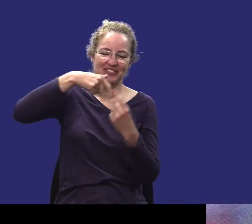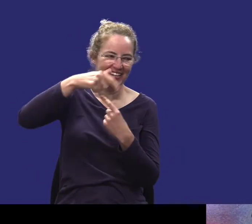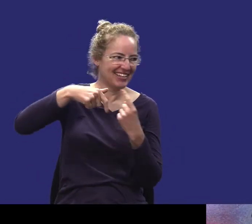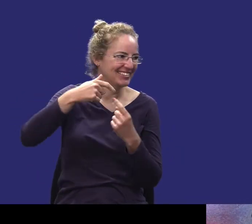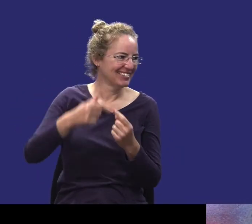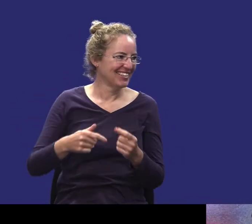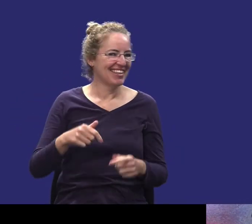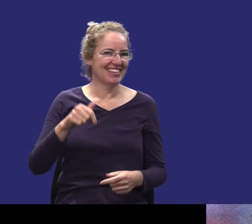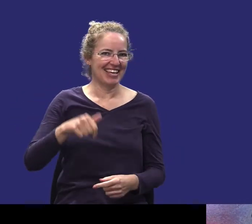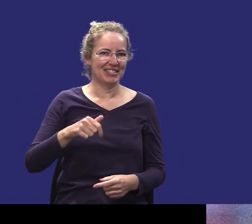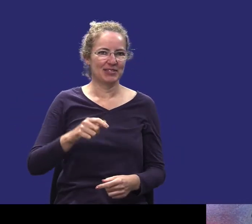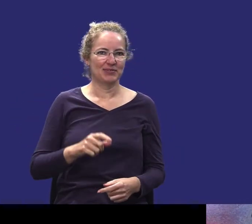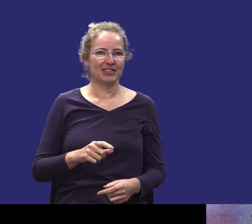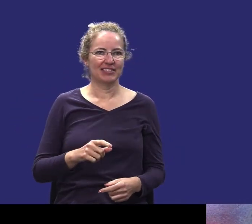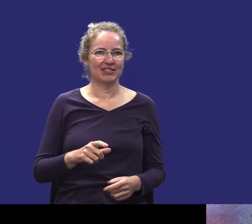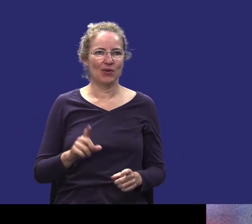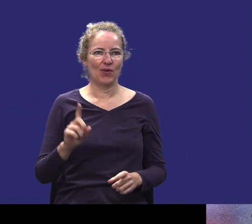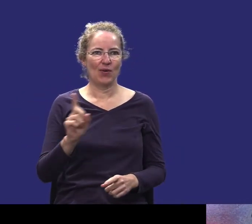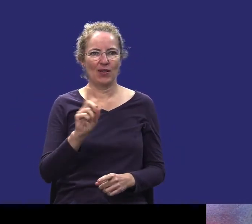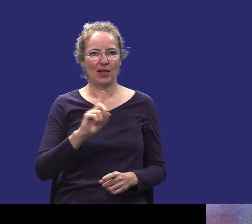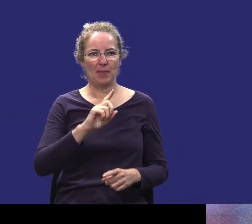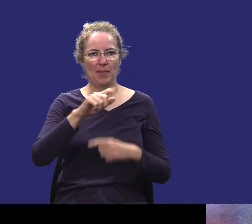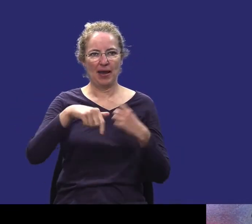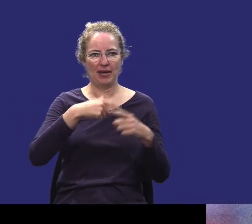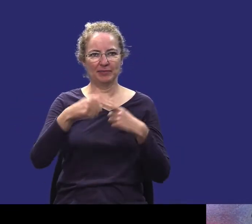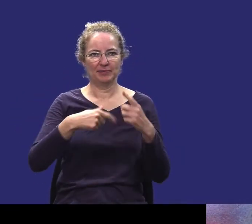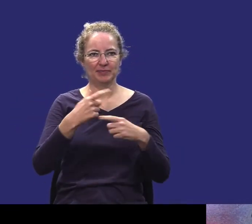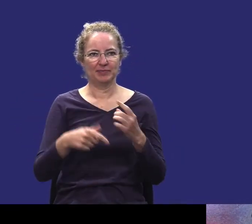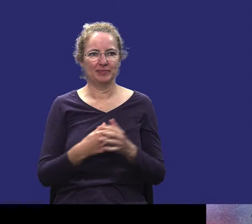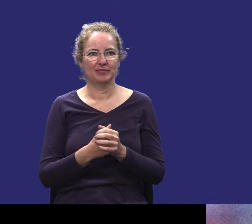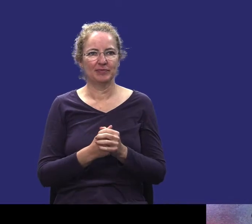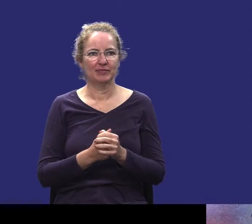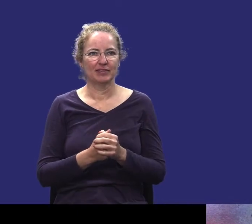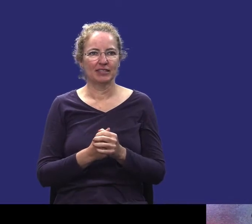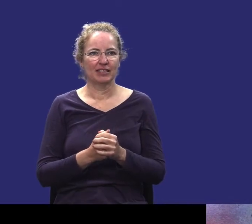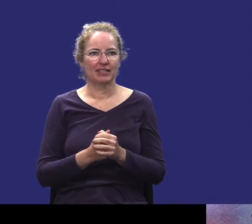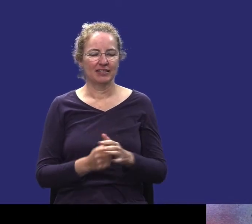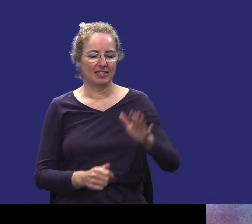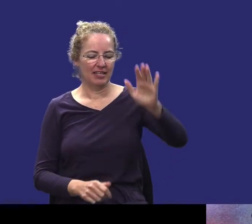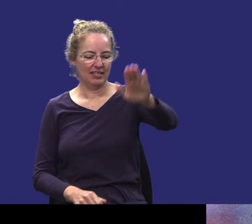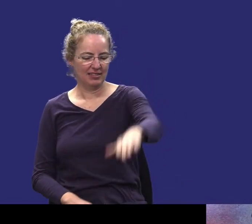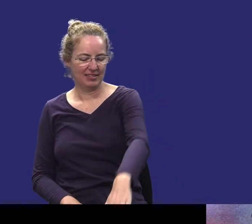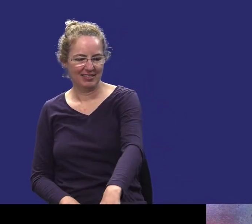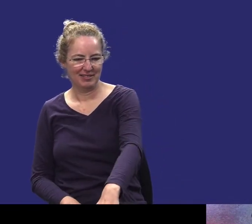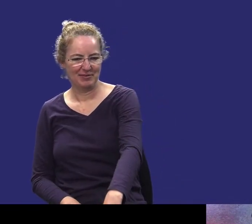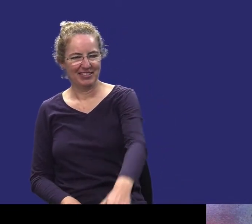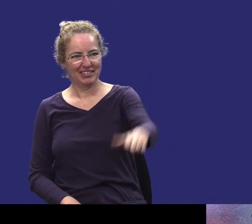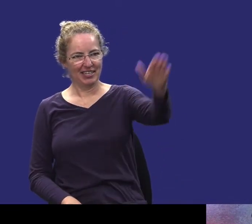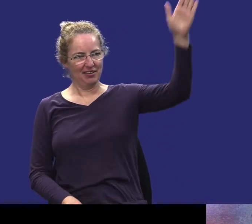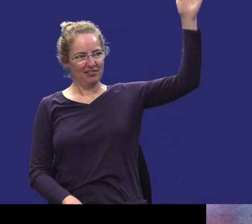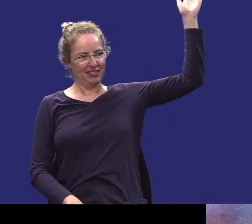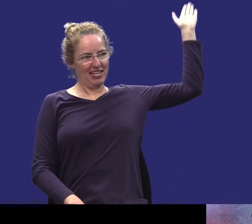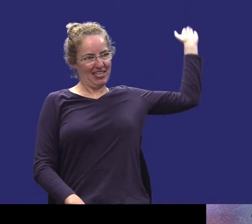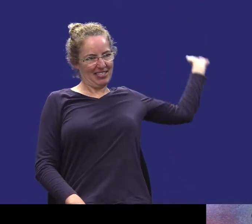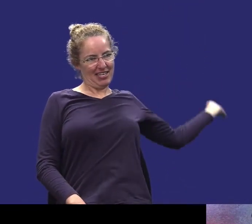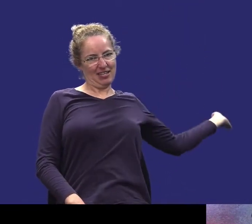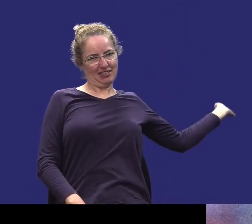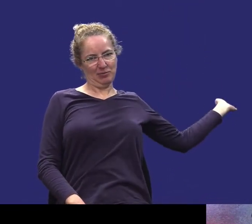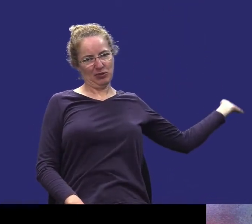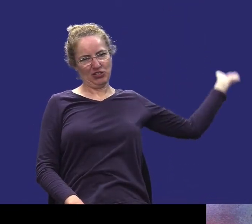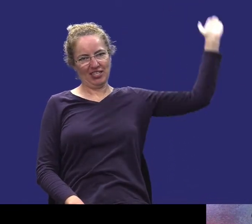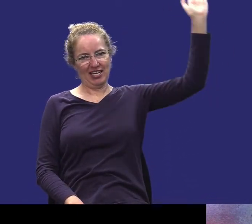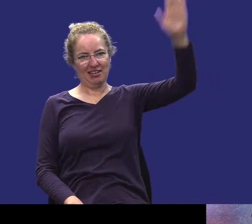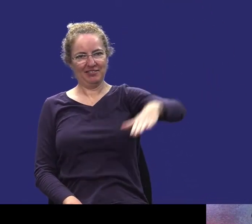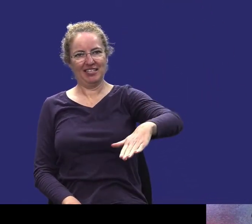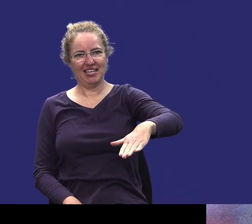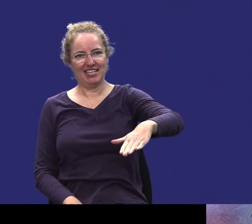life around, and that's what it's all about. You put your left hand in, you put your left hand out,